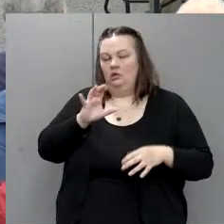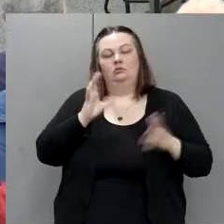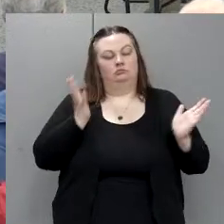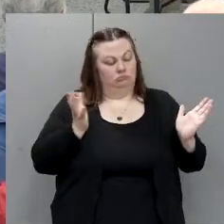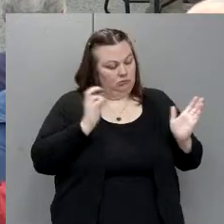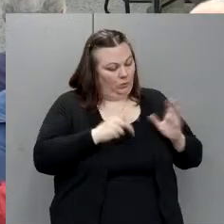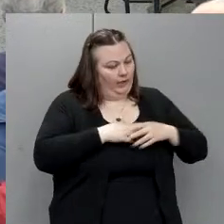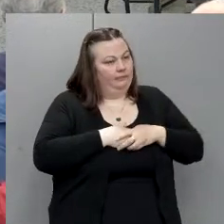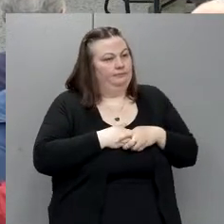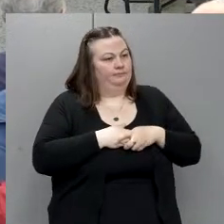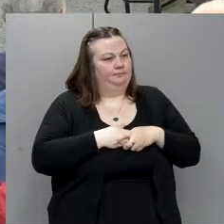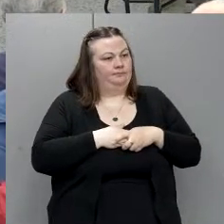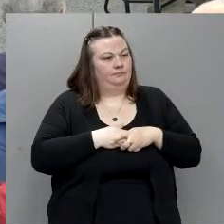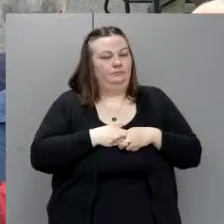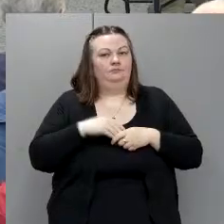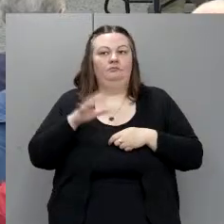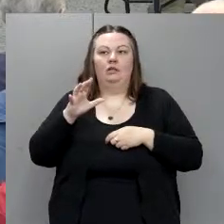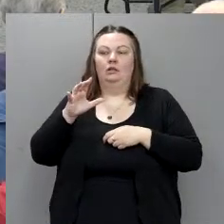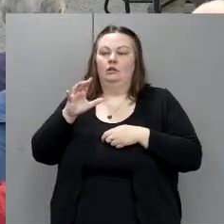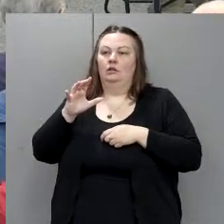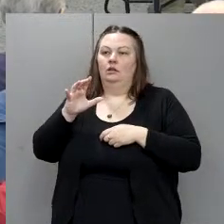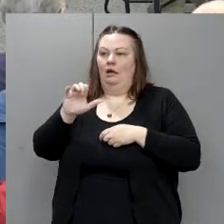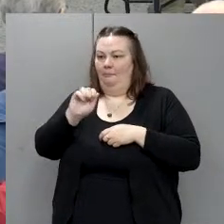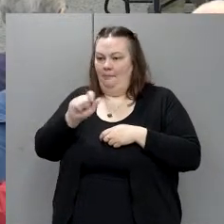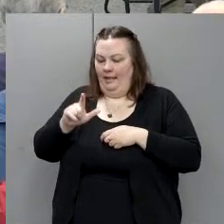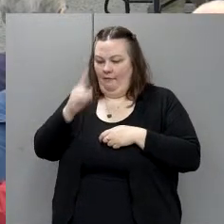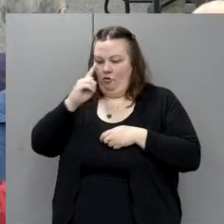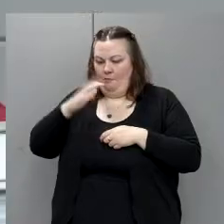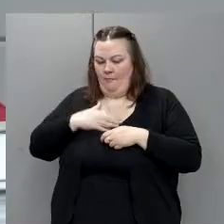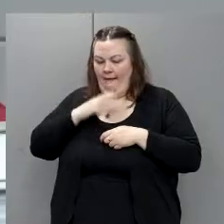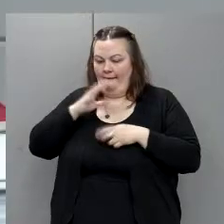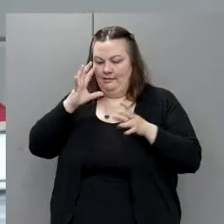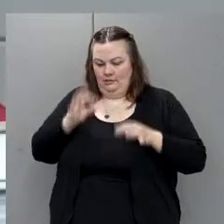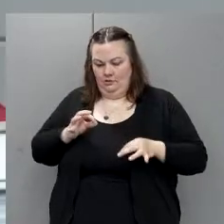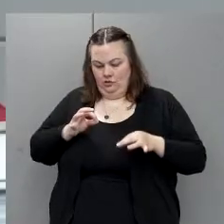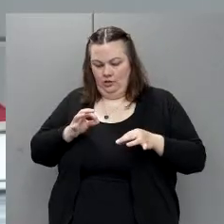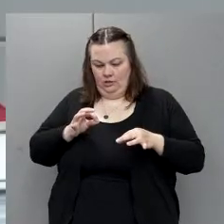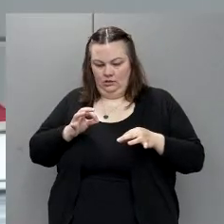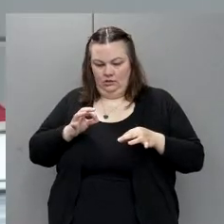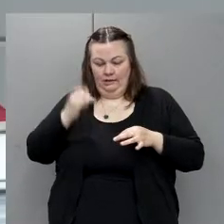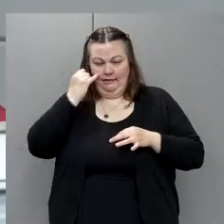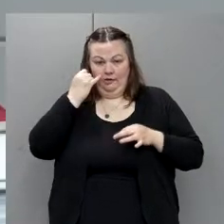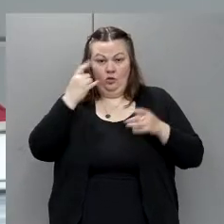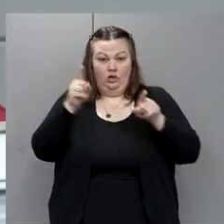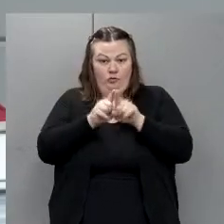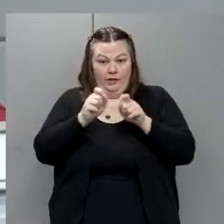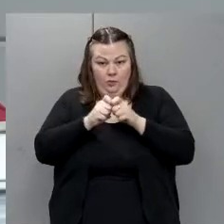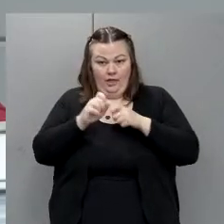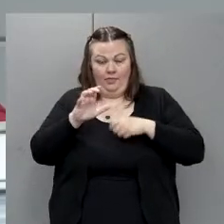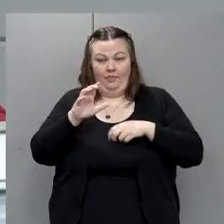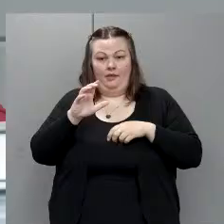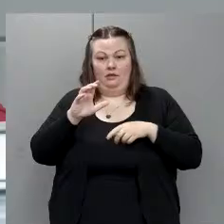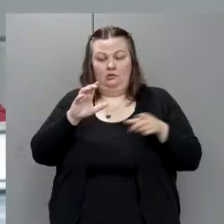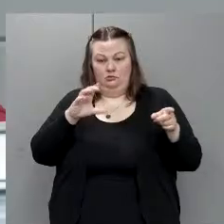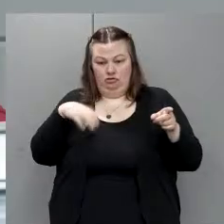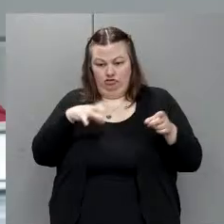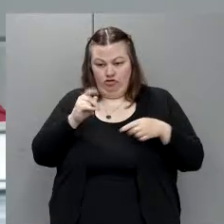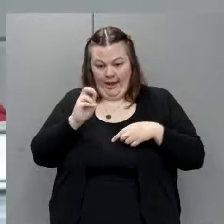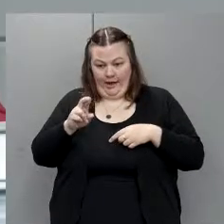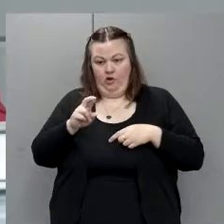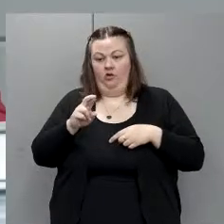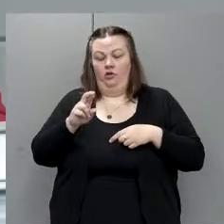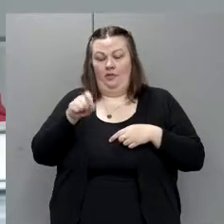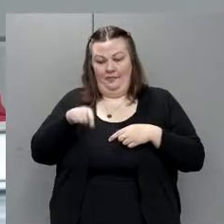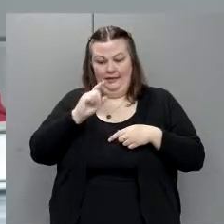Okay. There's a appeal for my ruling. If you agree with the chair that this motion